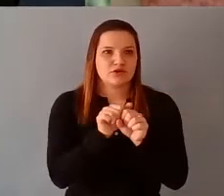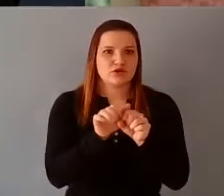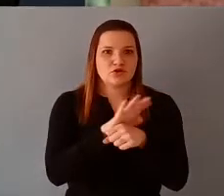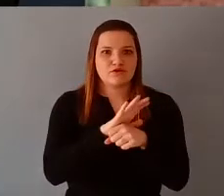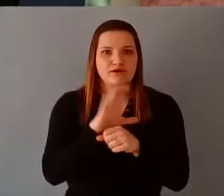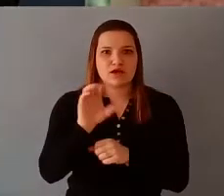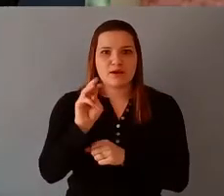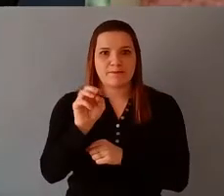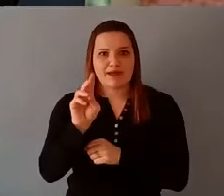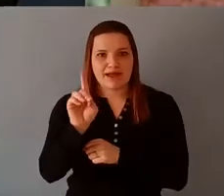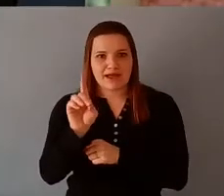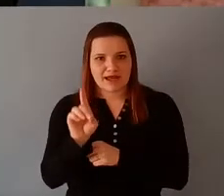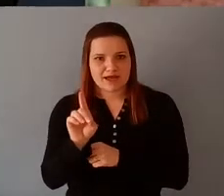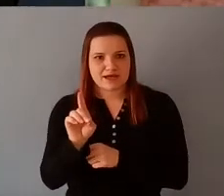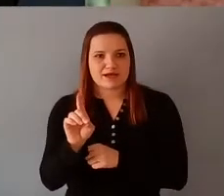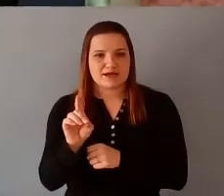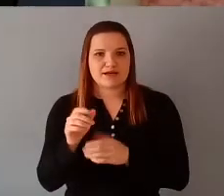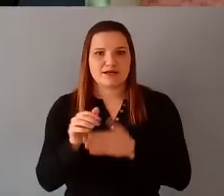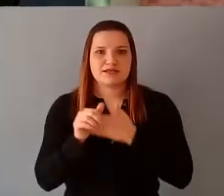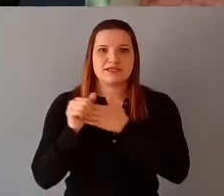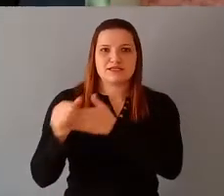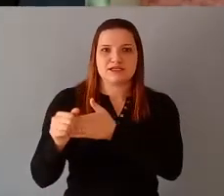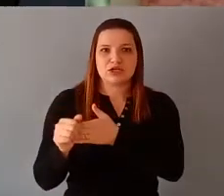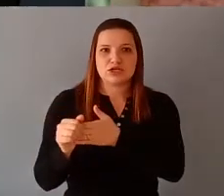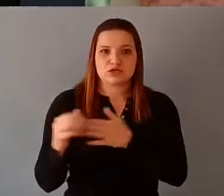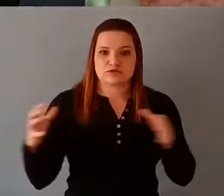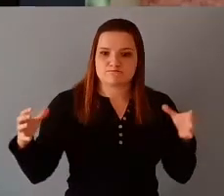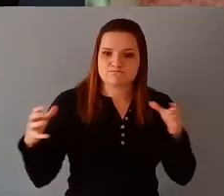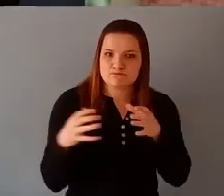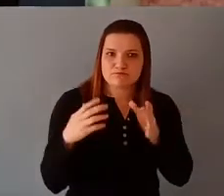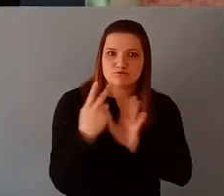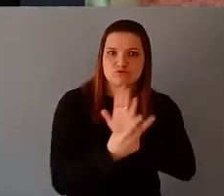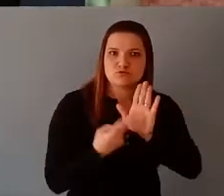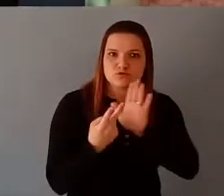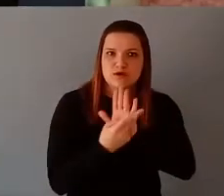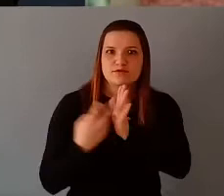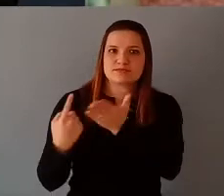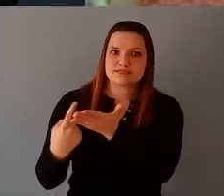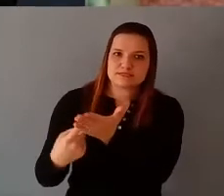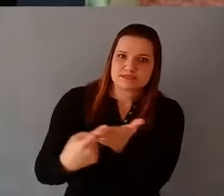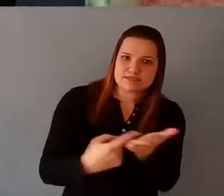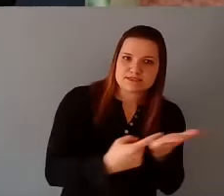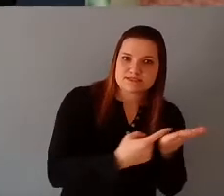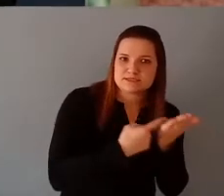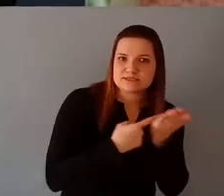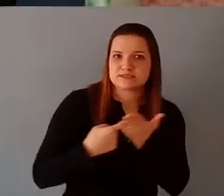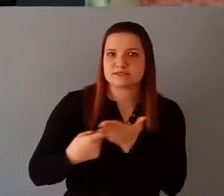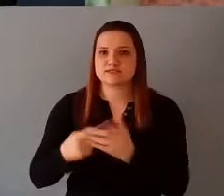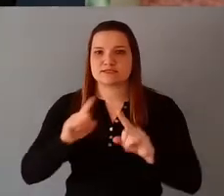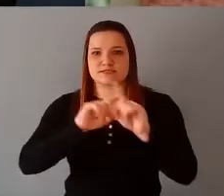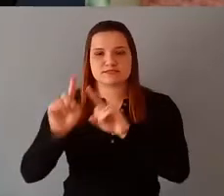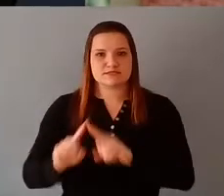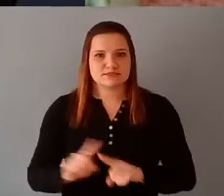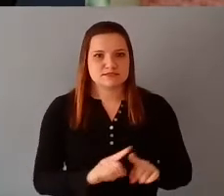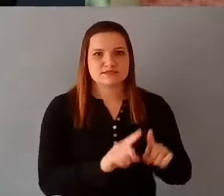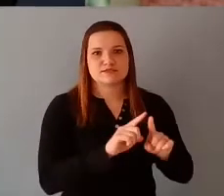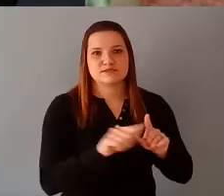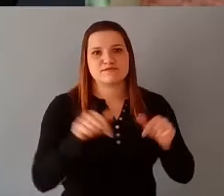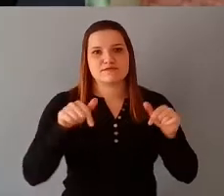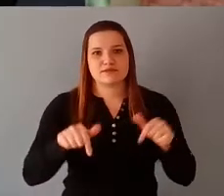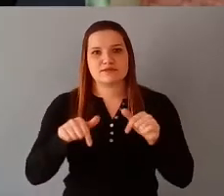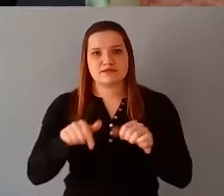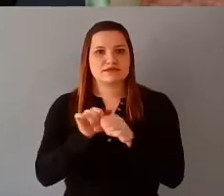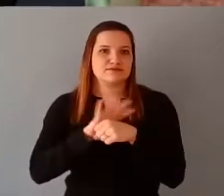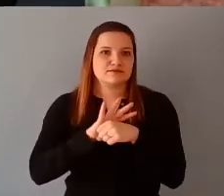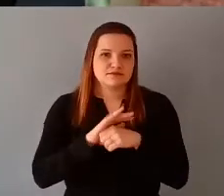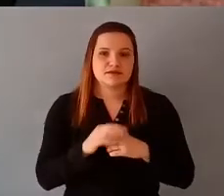center section chiefs meet for now 2 hours to address all of the different aspects of this pandemic and